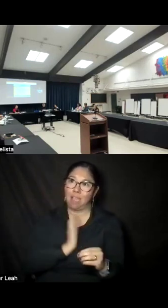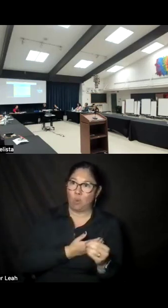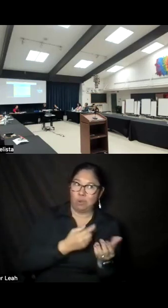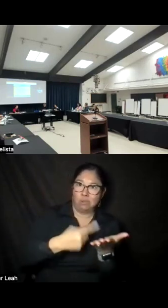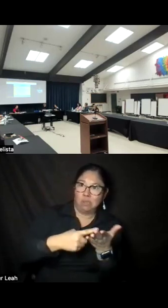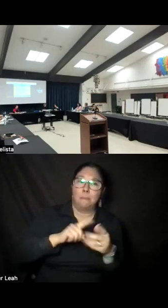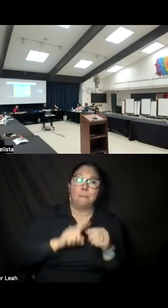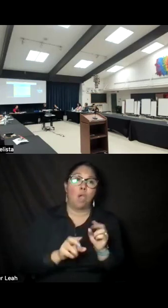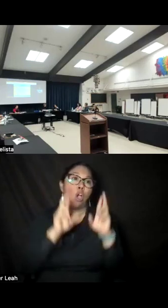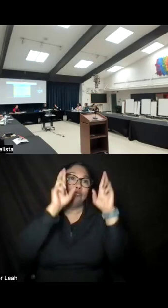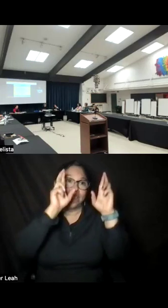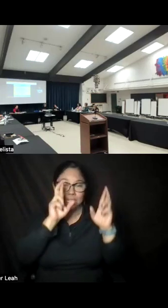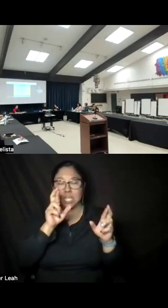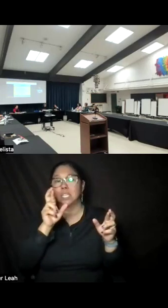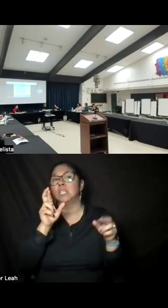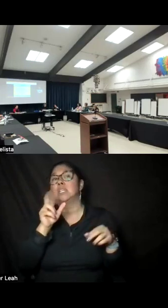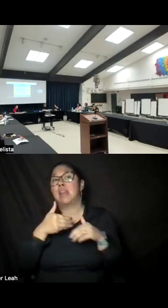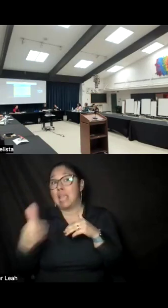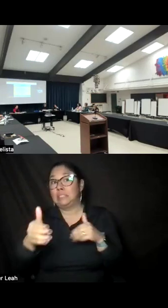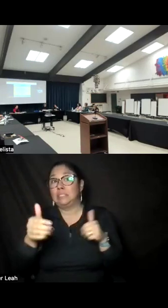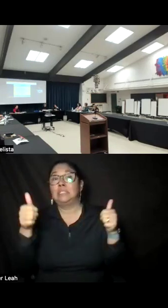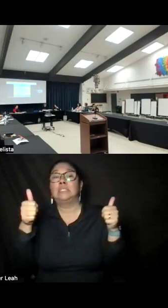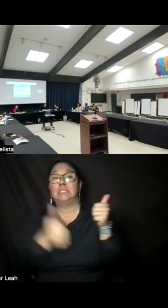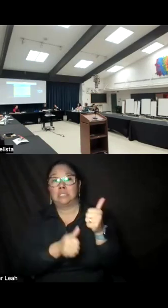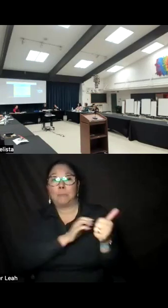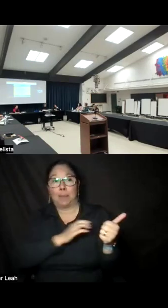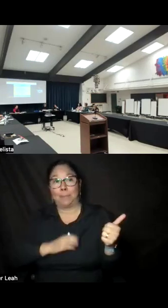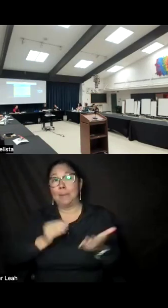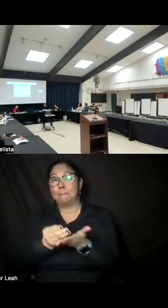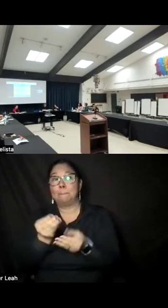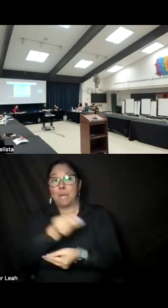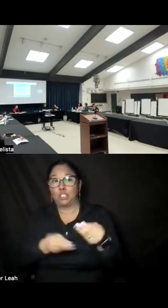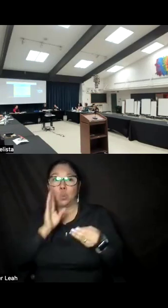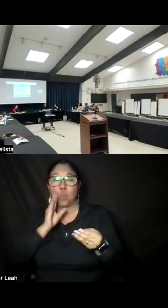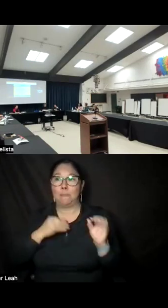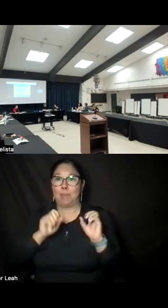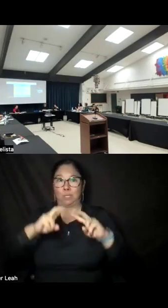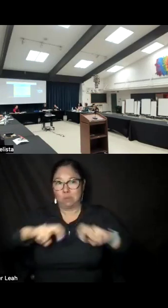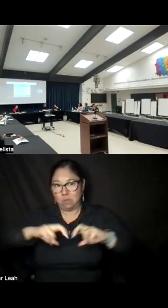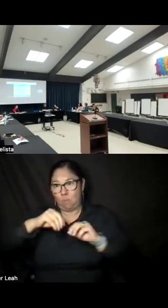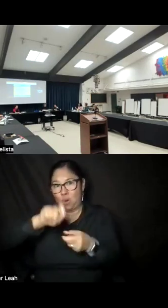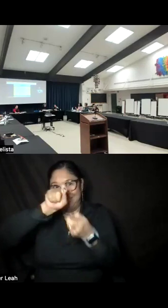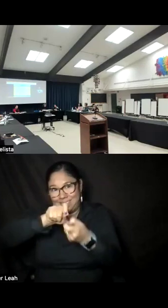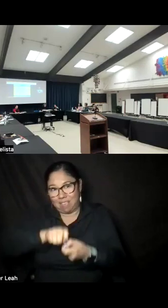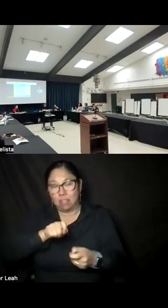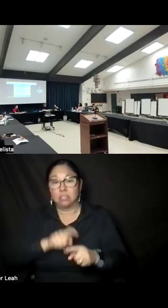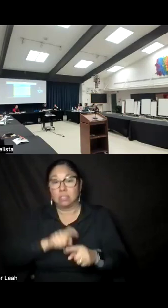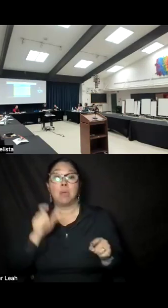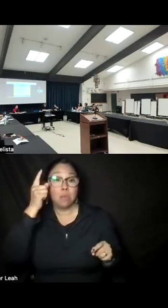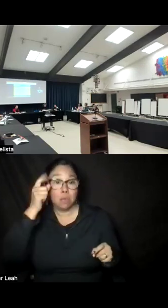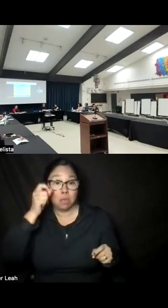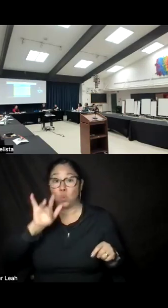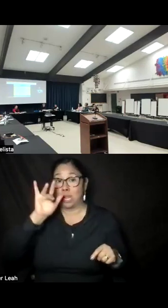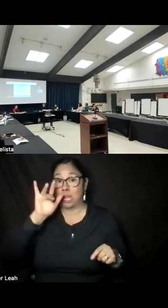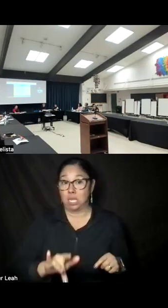next budget subcommittee we have will be able to do a little more detail. But clicking on, the